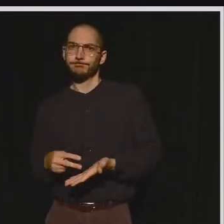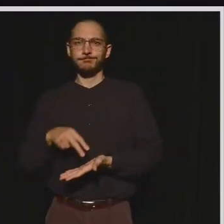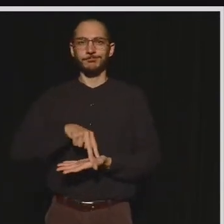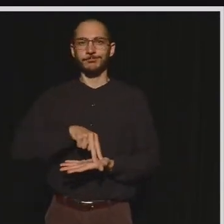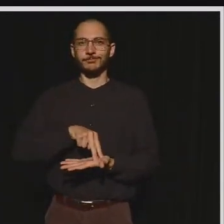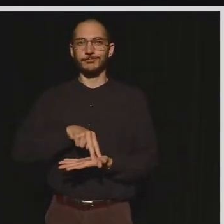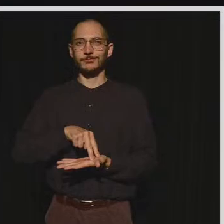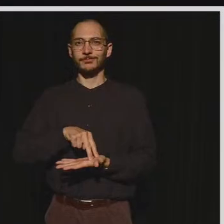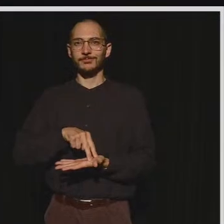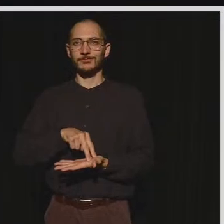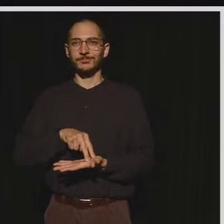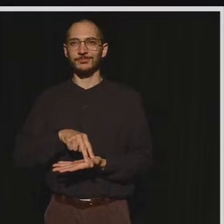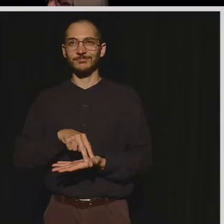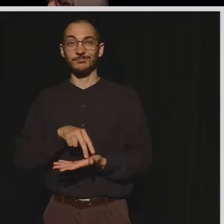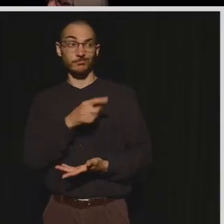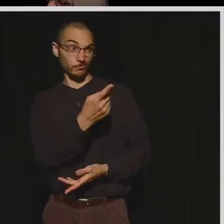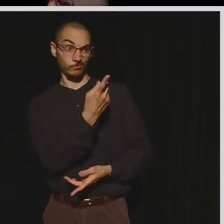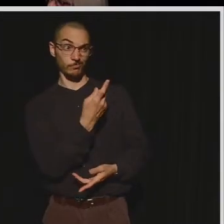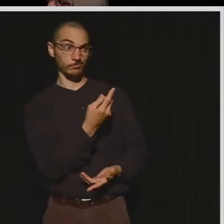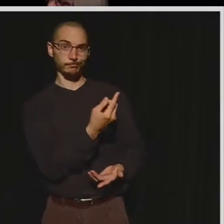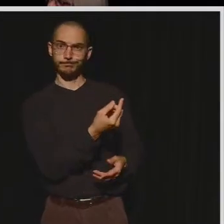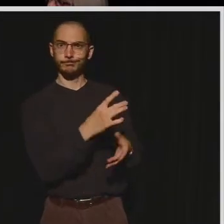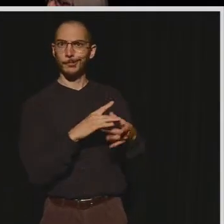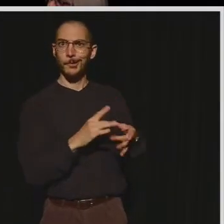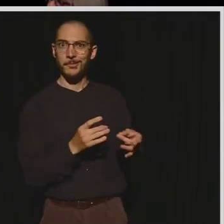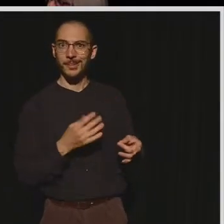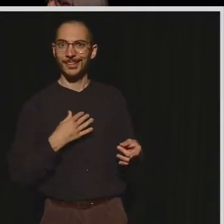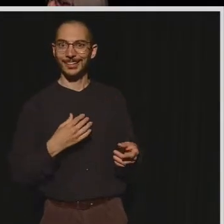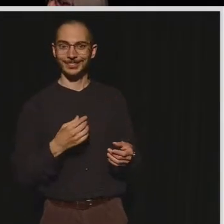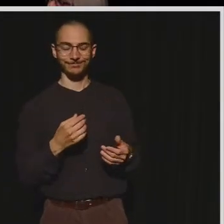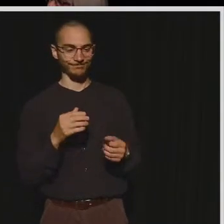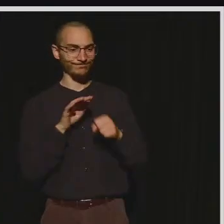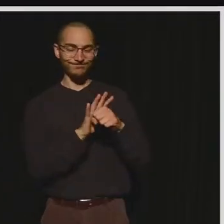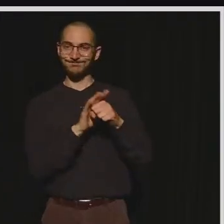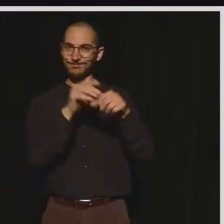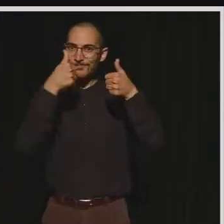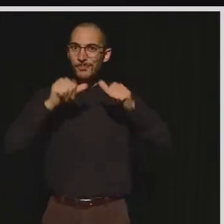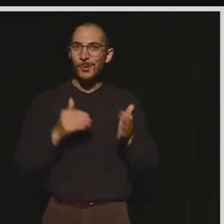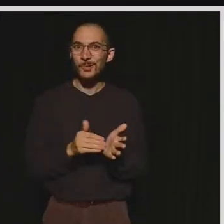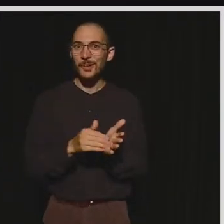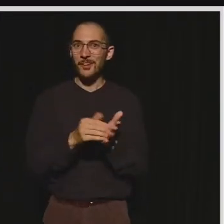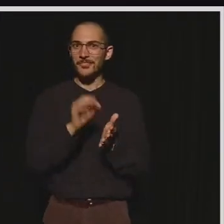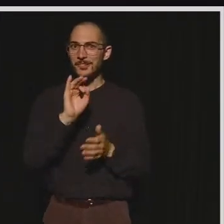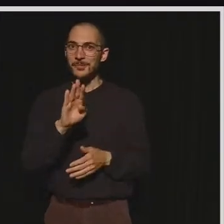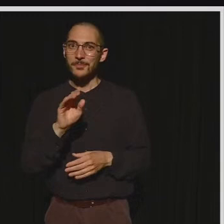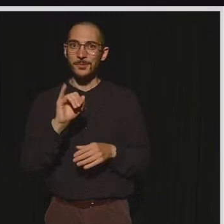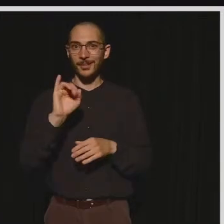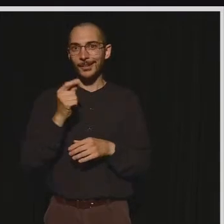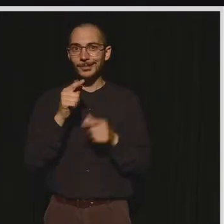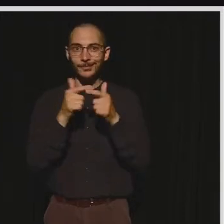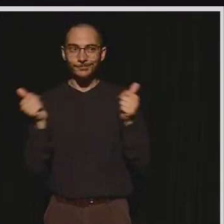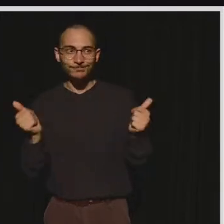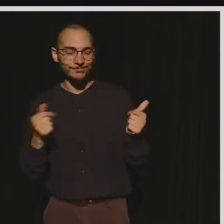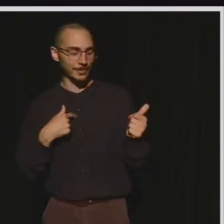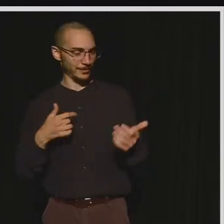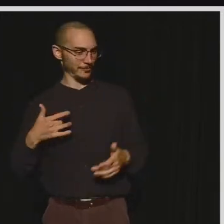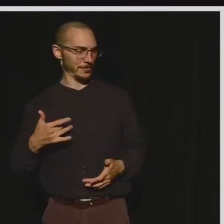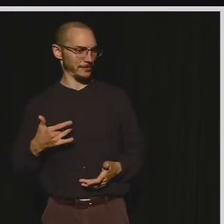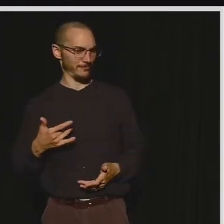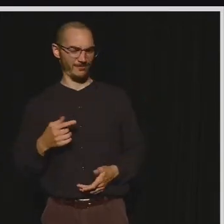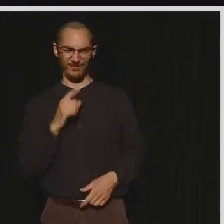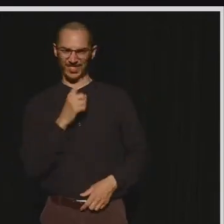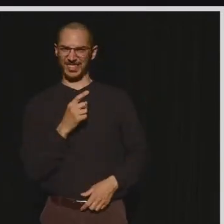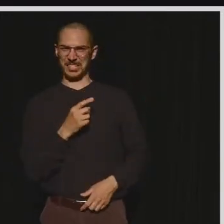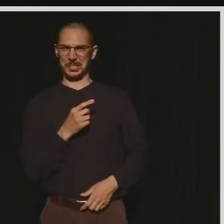media, I don't consider myself that. And I took like a long time break from it too,